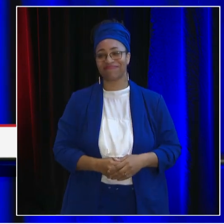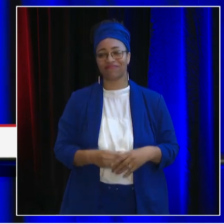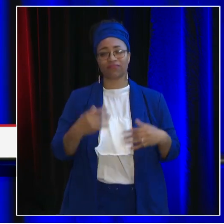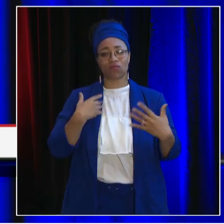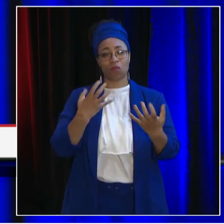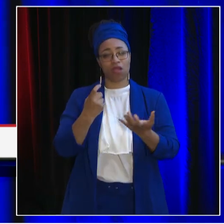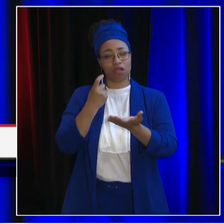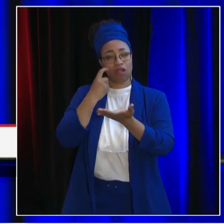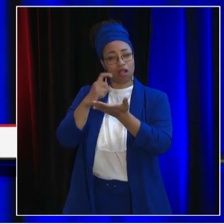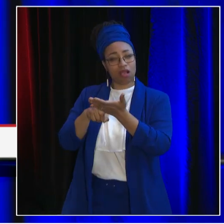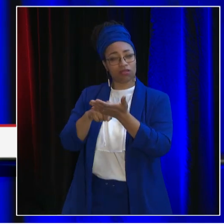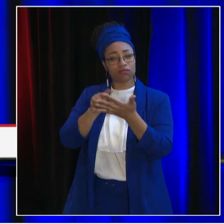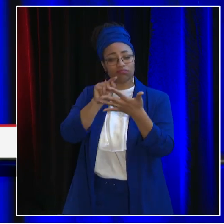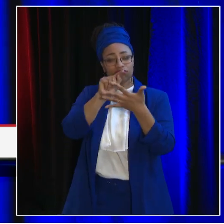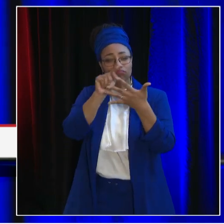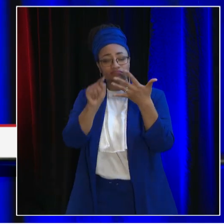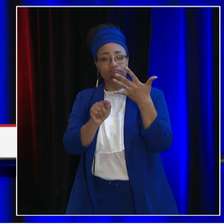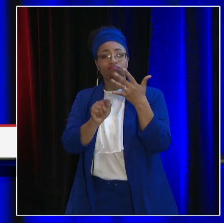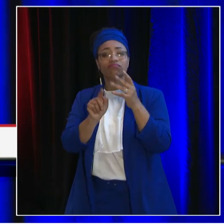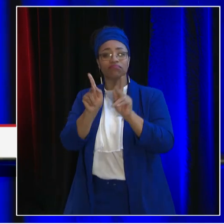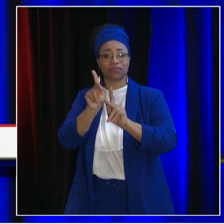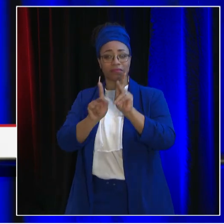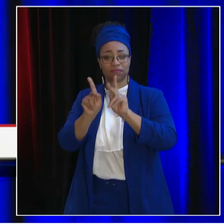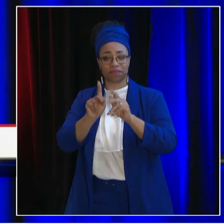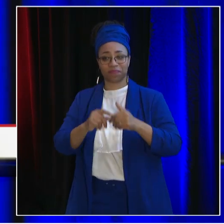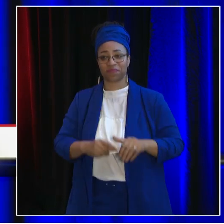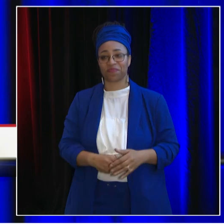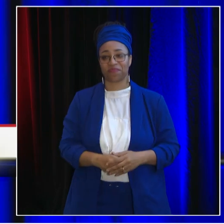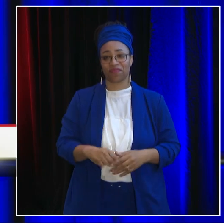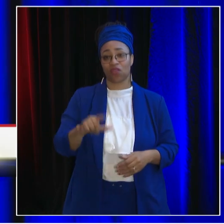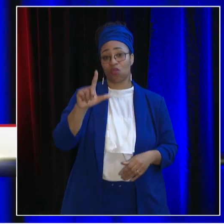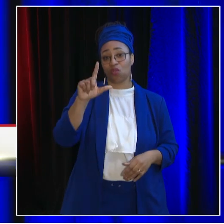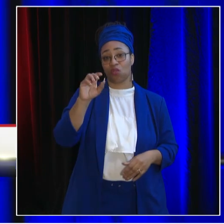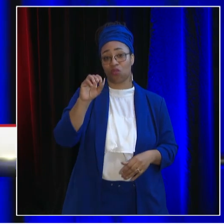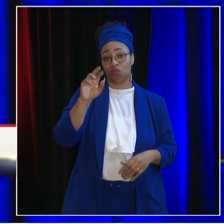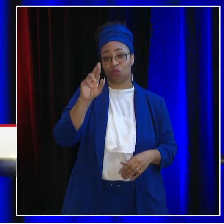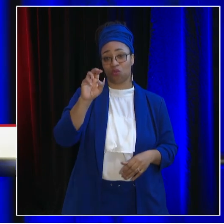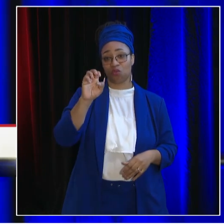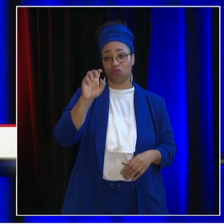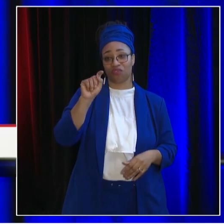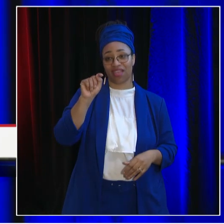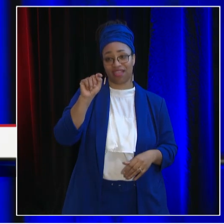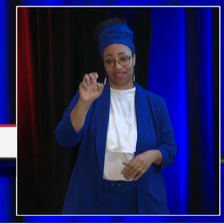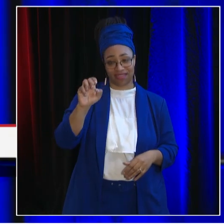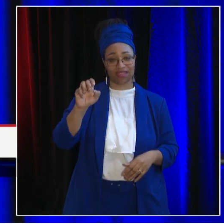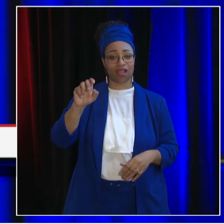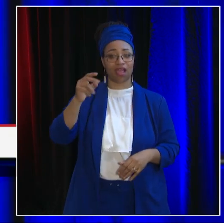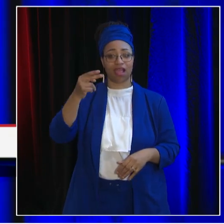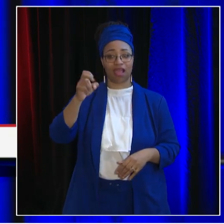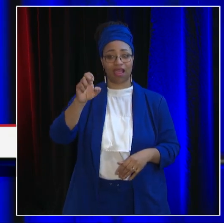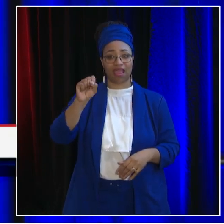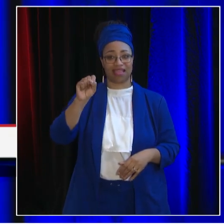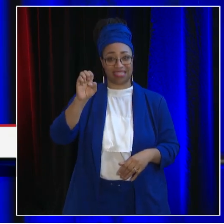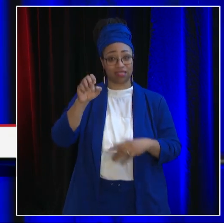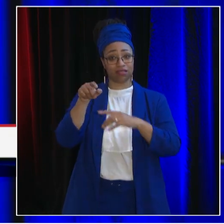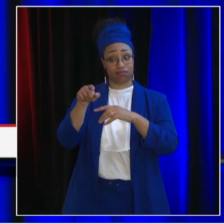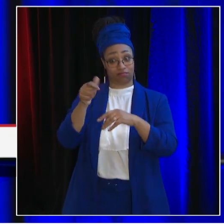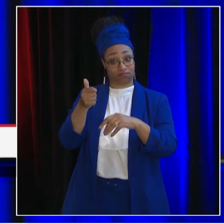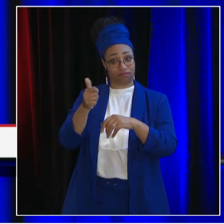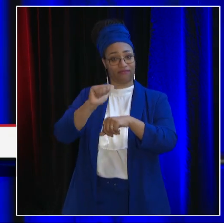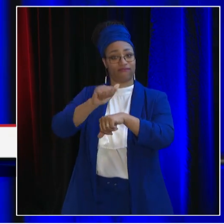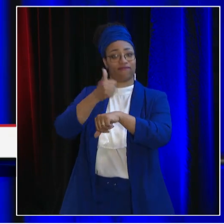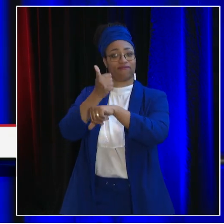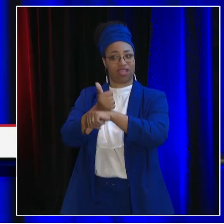off, Loretta Haynes. If all of you who know Loretta Haynes, she is the founder of Emancipation Day. She is the one